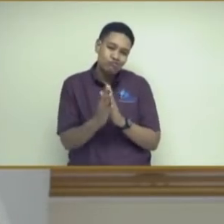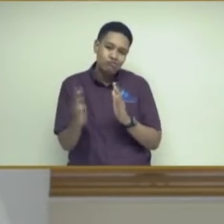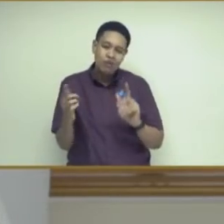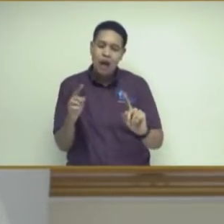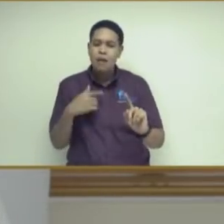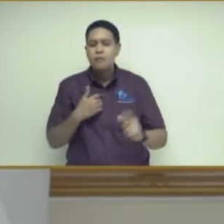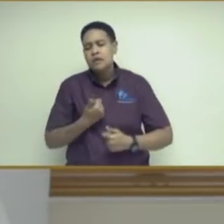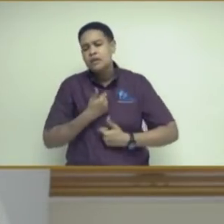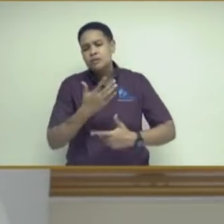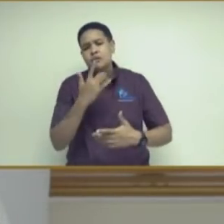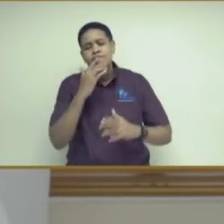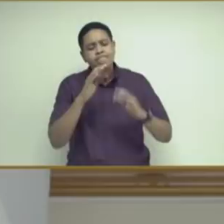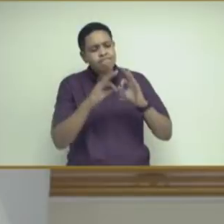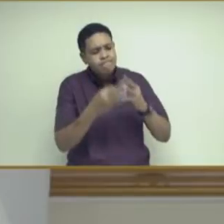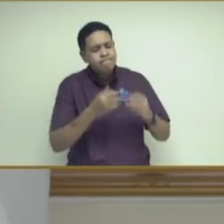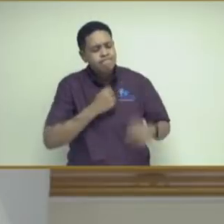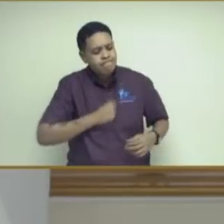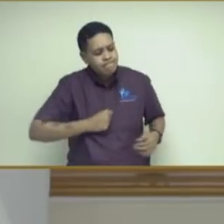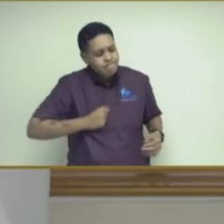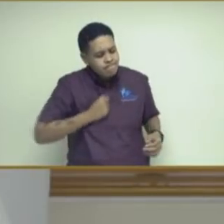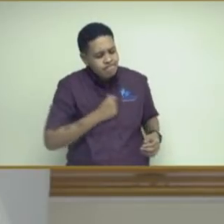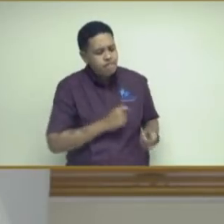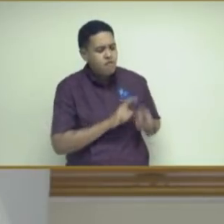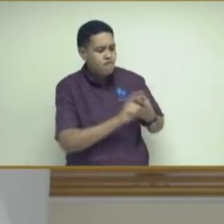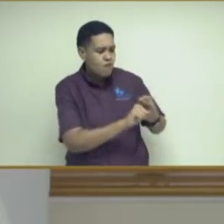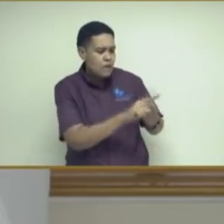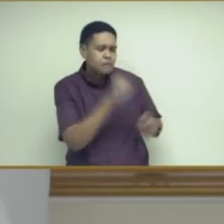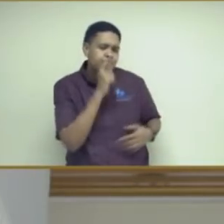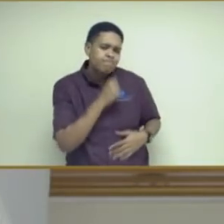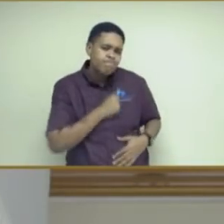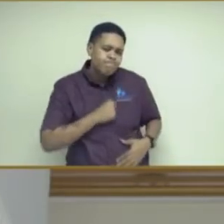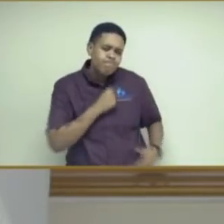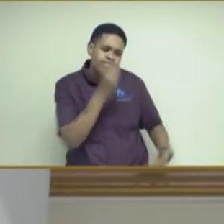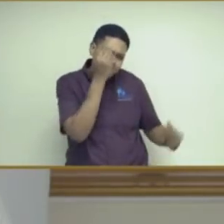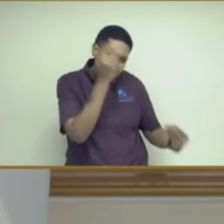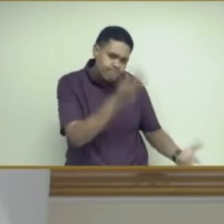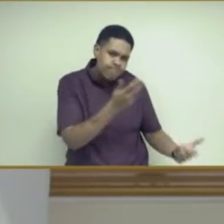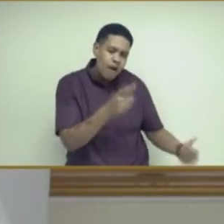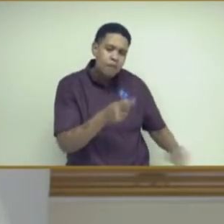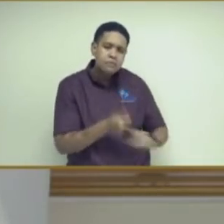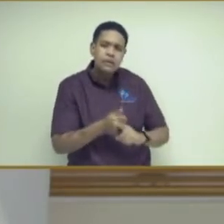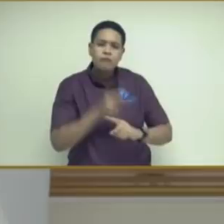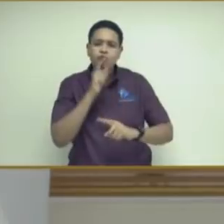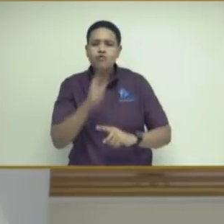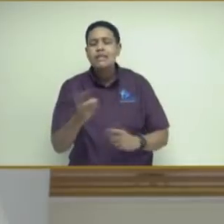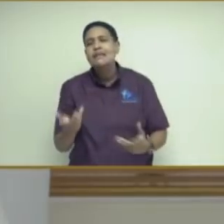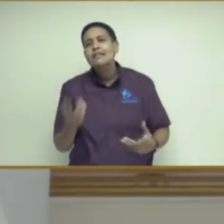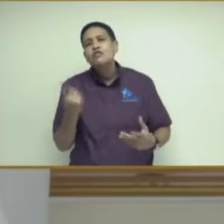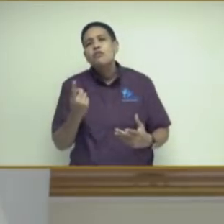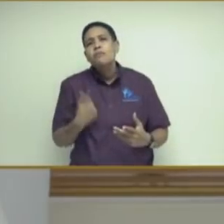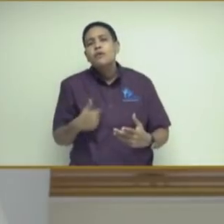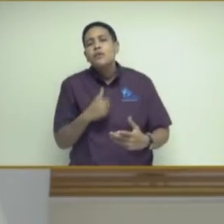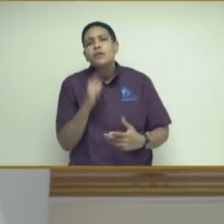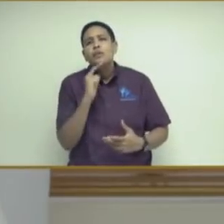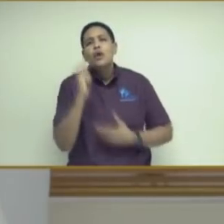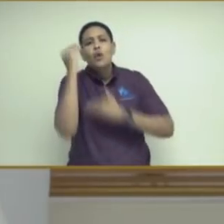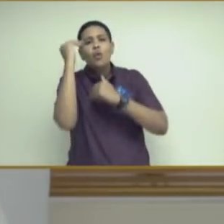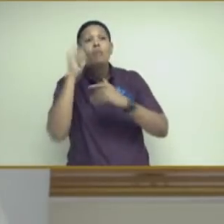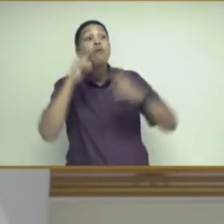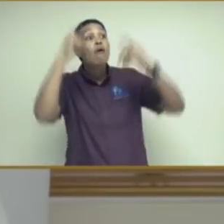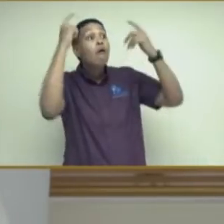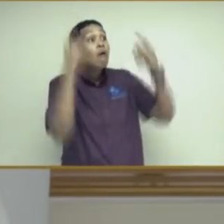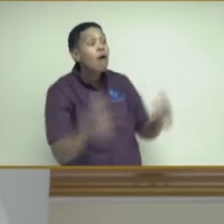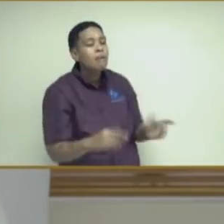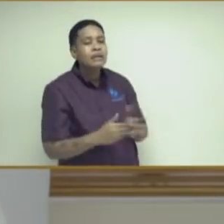to the friends of this particular individual. It certainly is something we hope does not